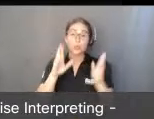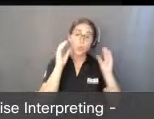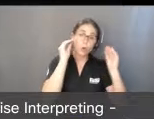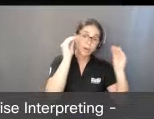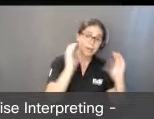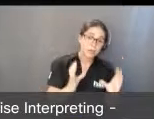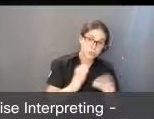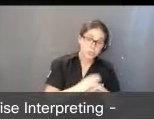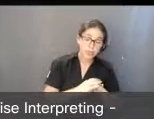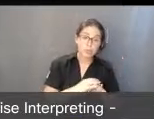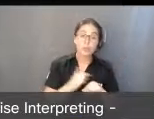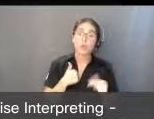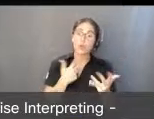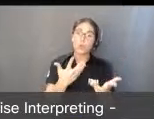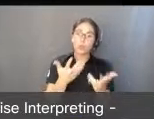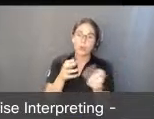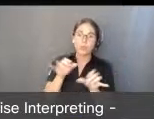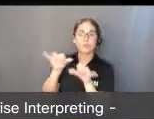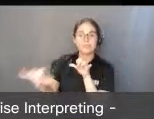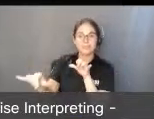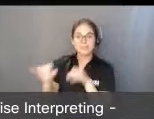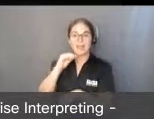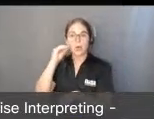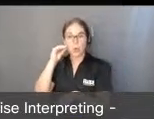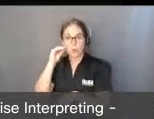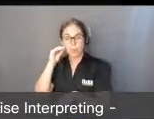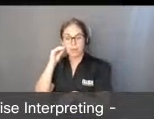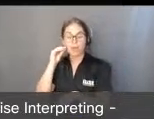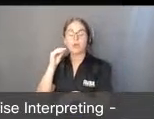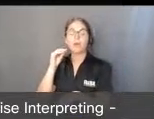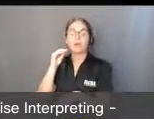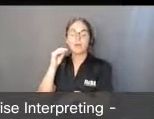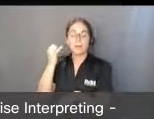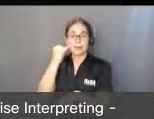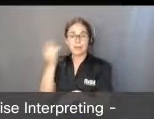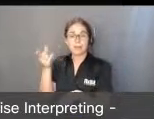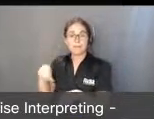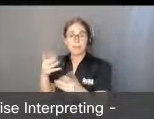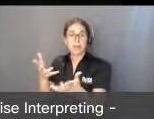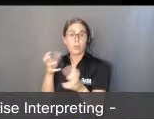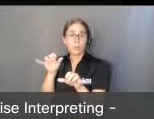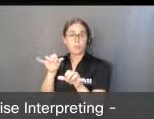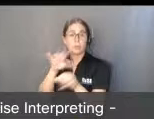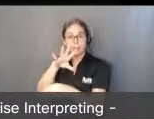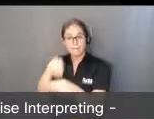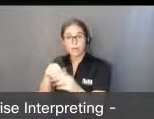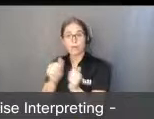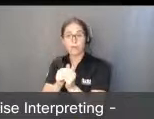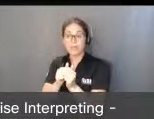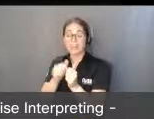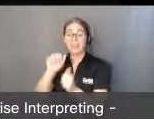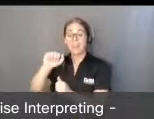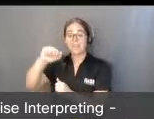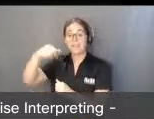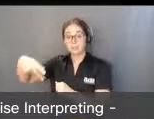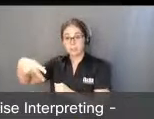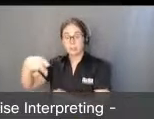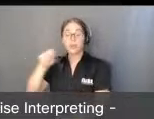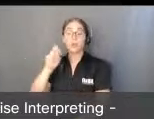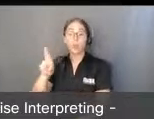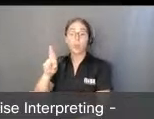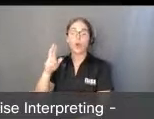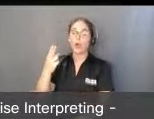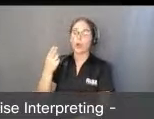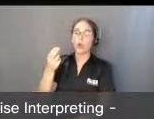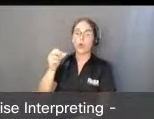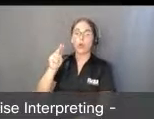needing or desiring to remain in distance or health-focused learning have if they want to remain part of the advanced placement or honors program our